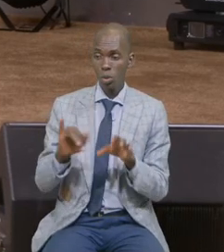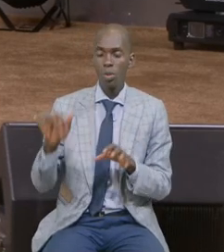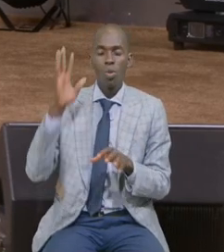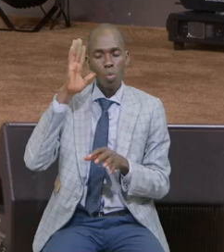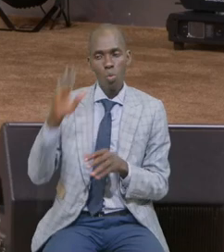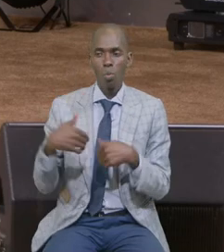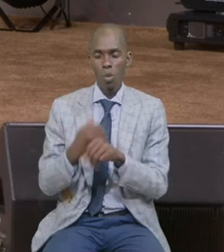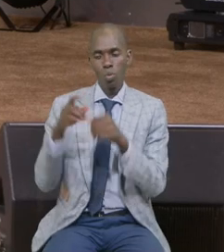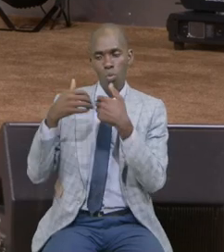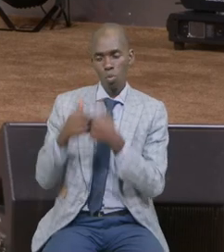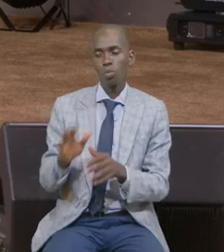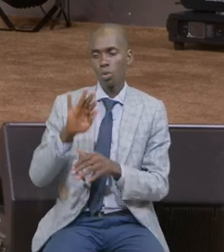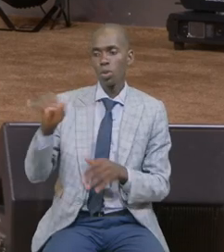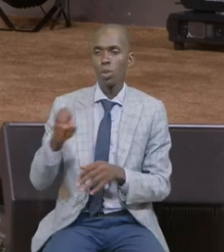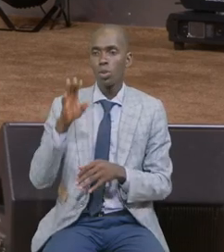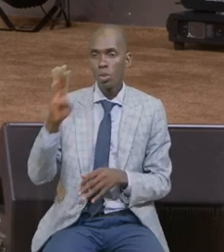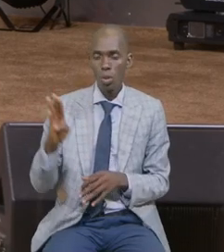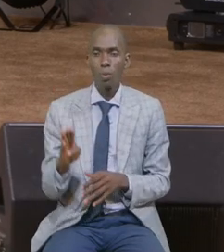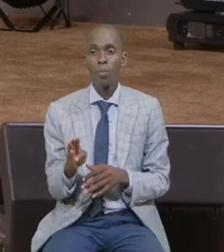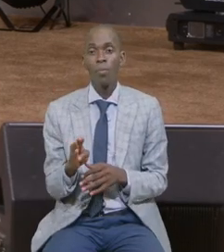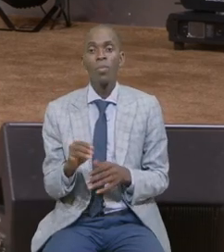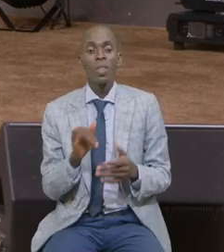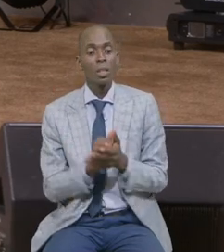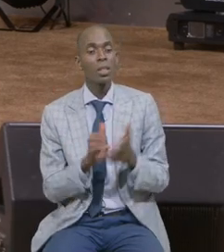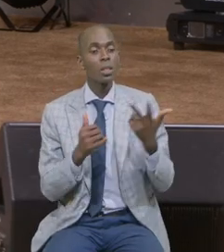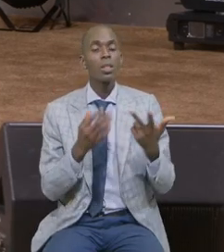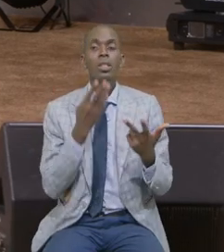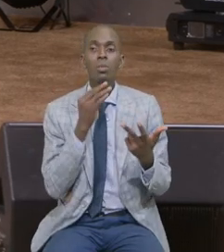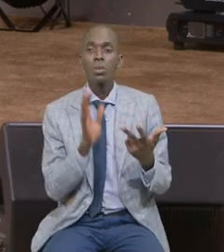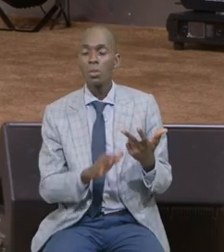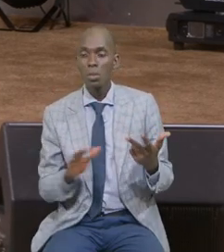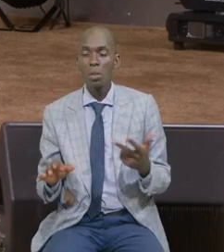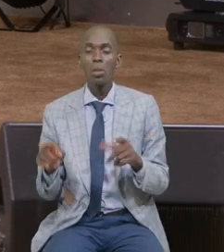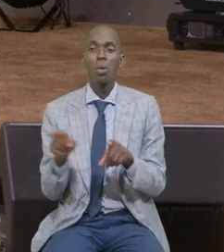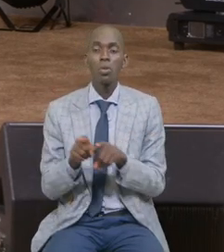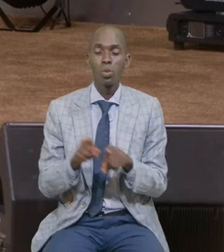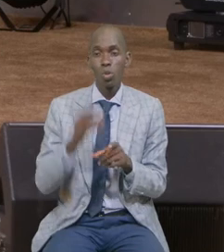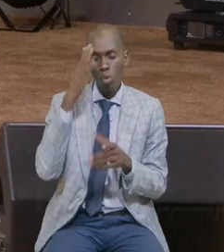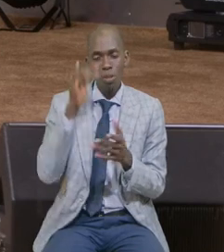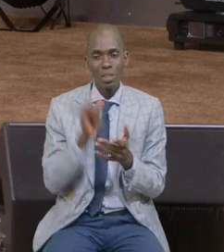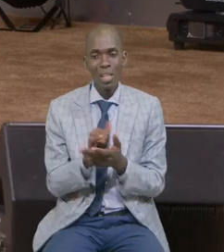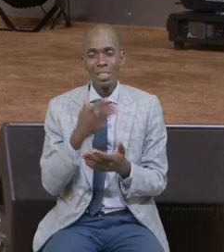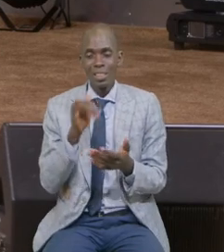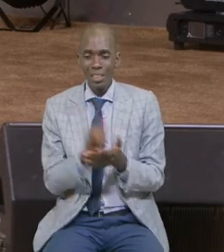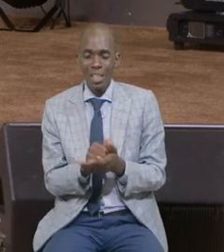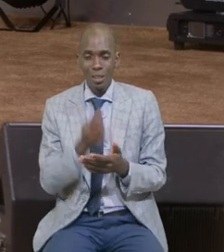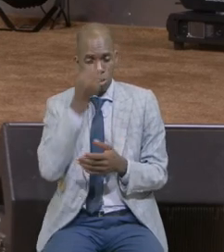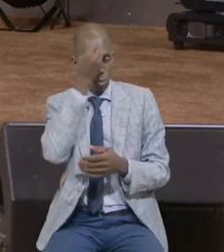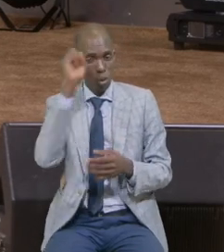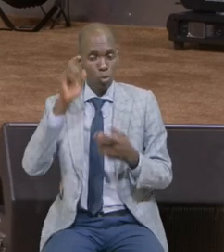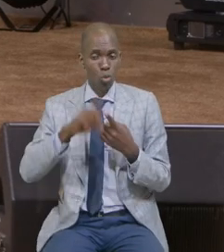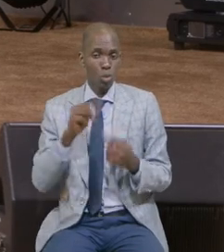and Abednego knew this will cost their life. And life is much, much greater than work,